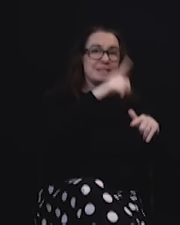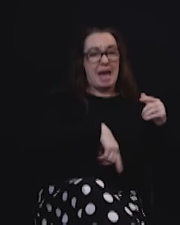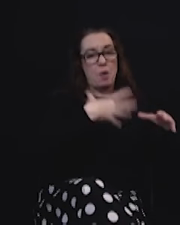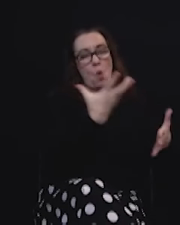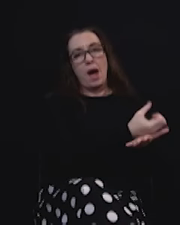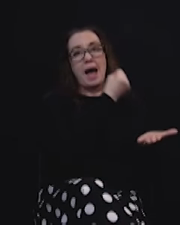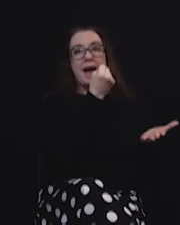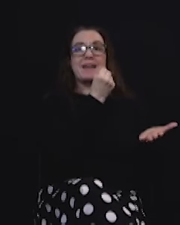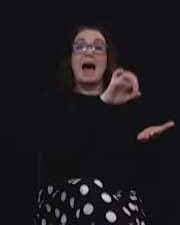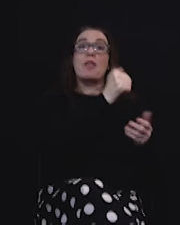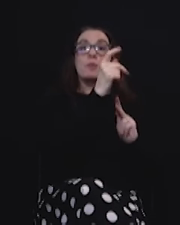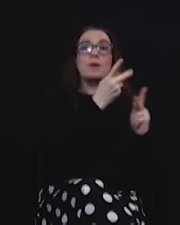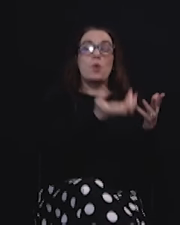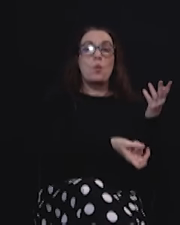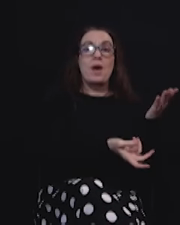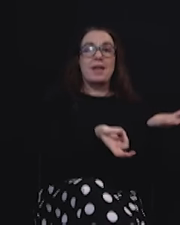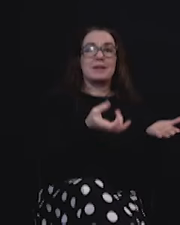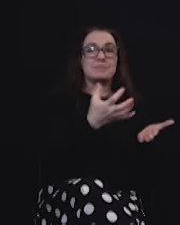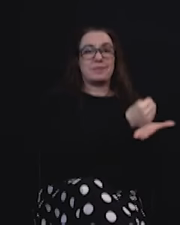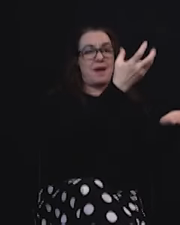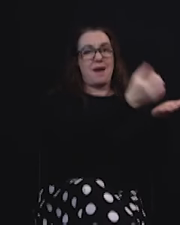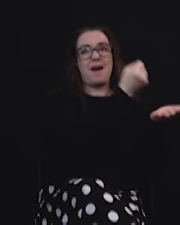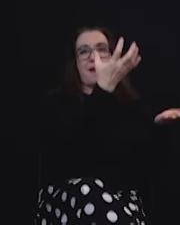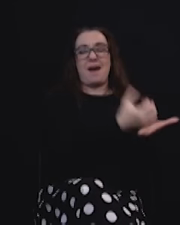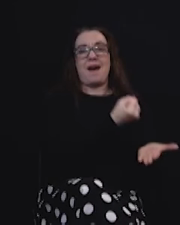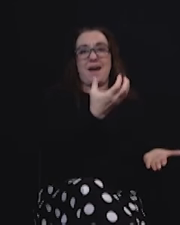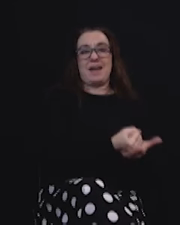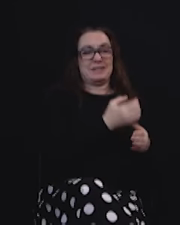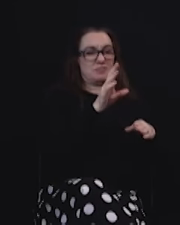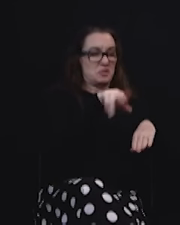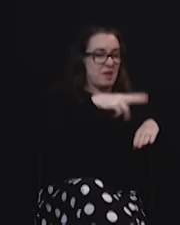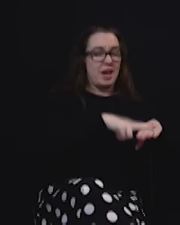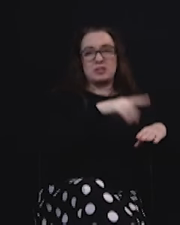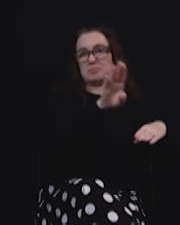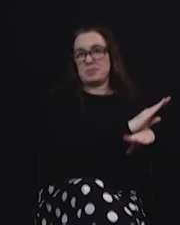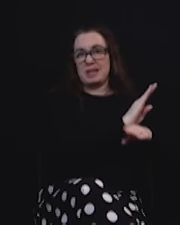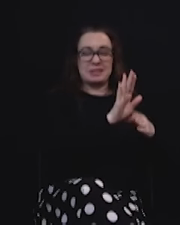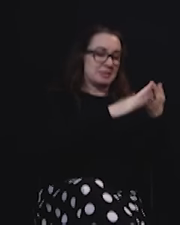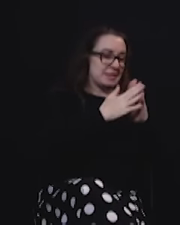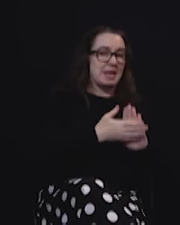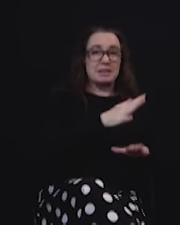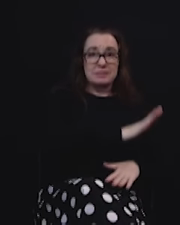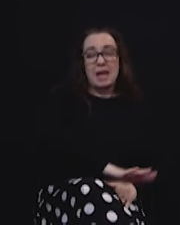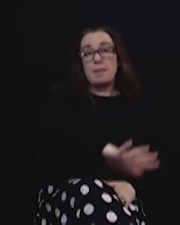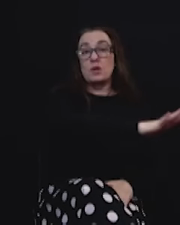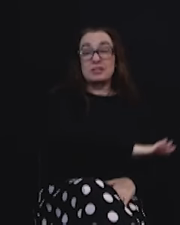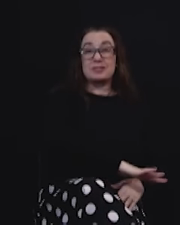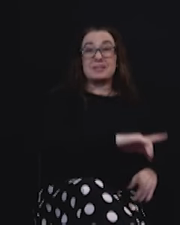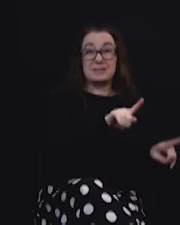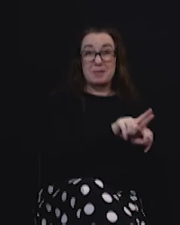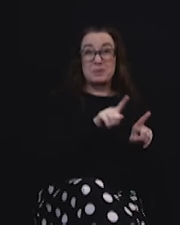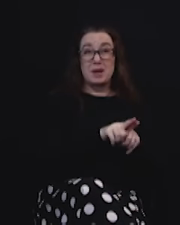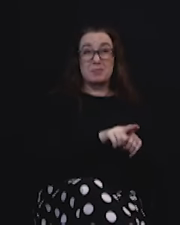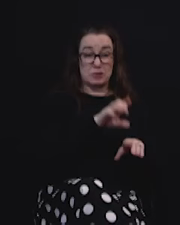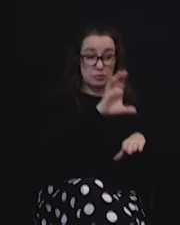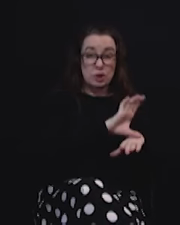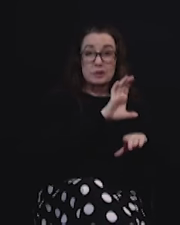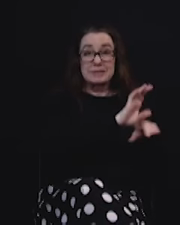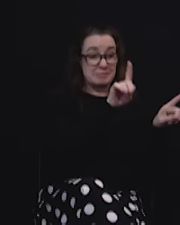Champions will rise and fall. So do corporations. So do nations. So do cities. So do neighborhoods. And my friends, even sometimes so do